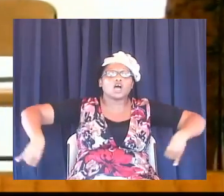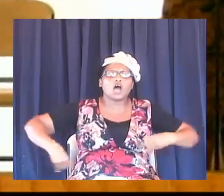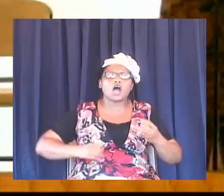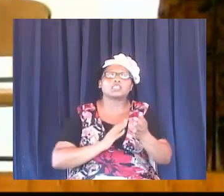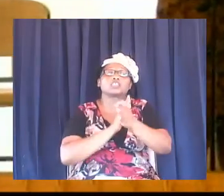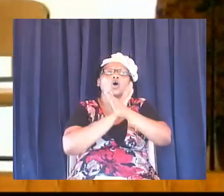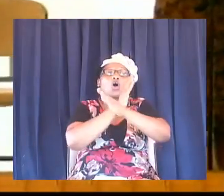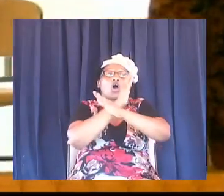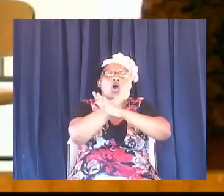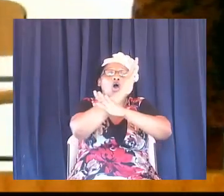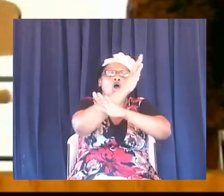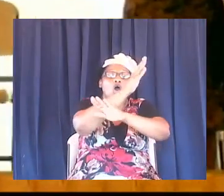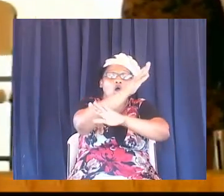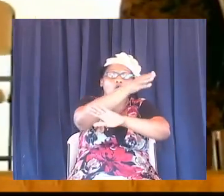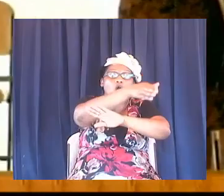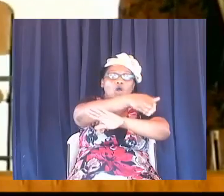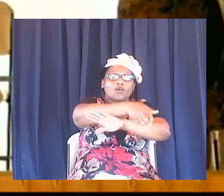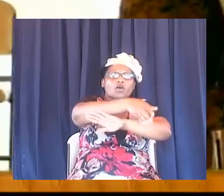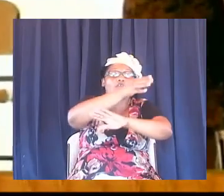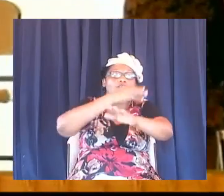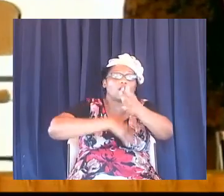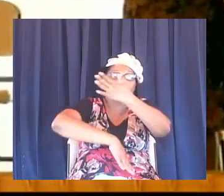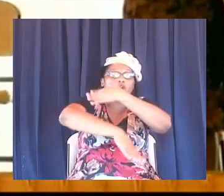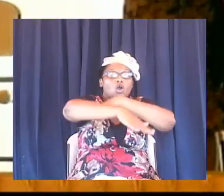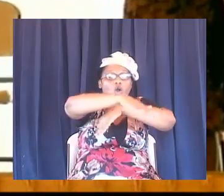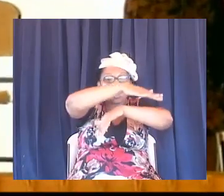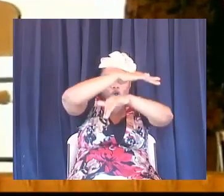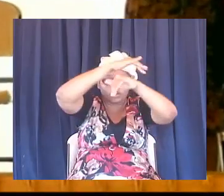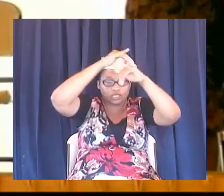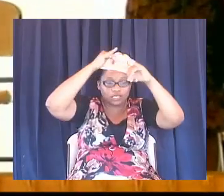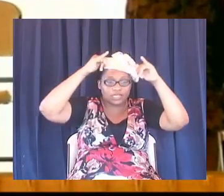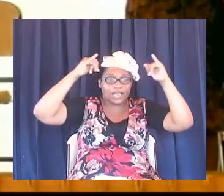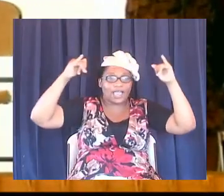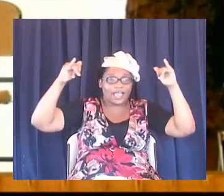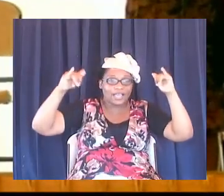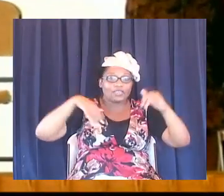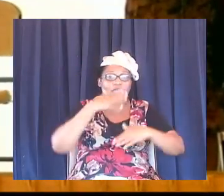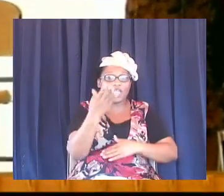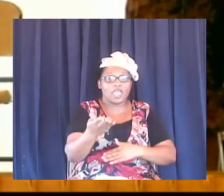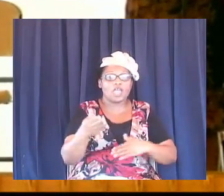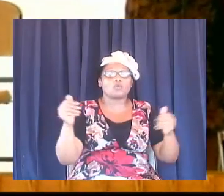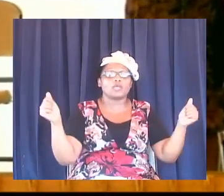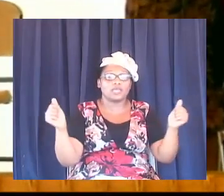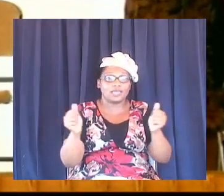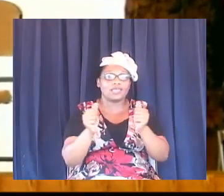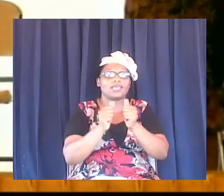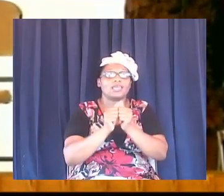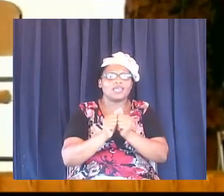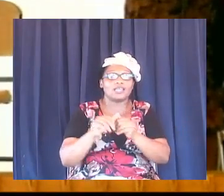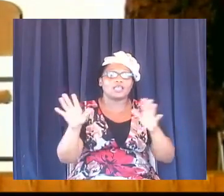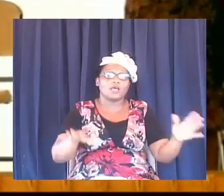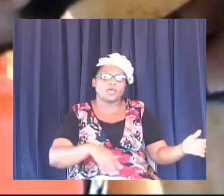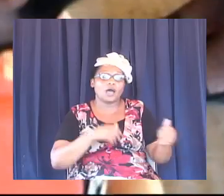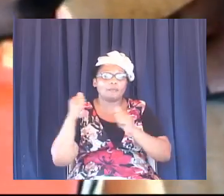land. Just over in the glory land, there we